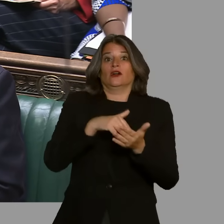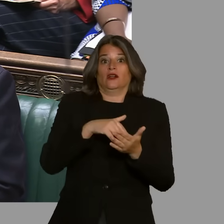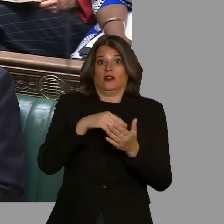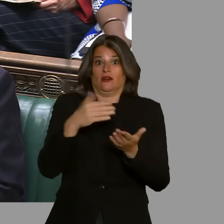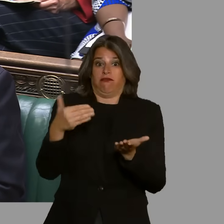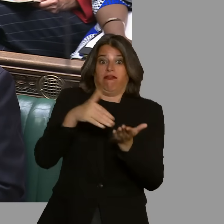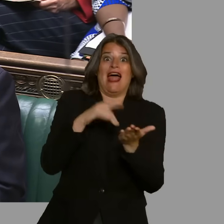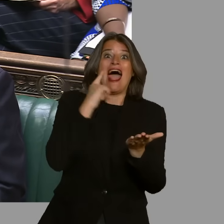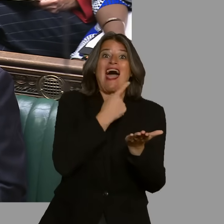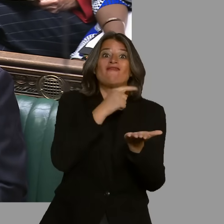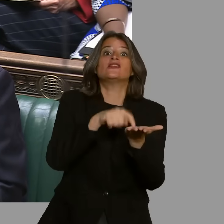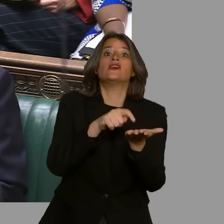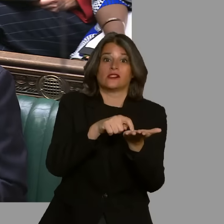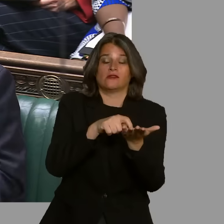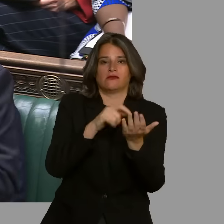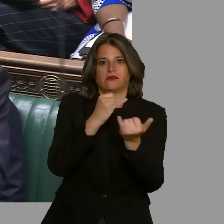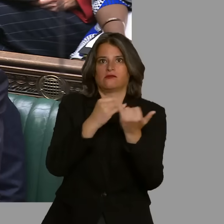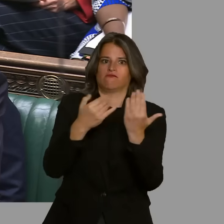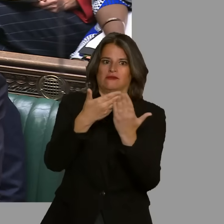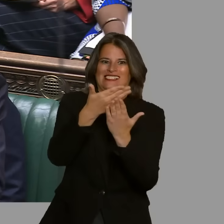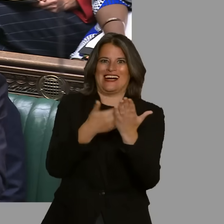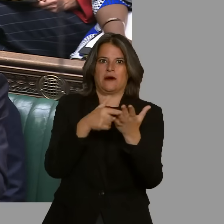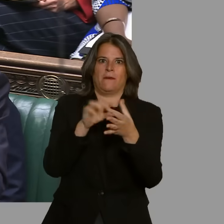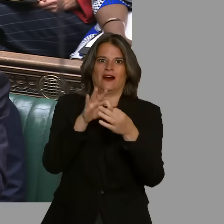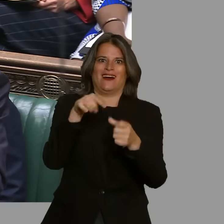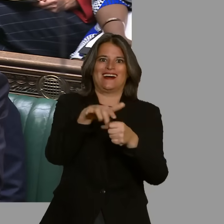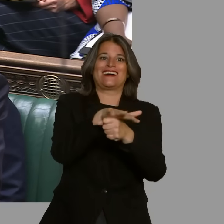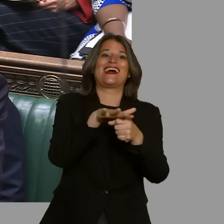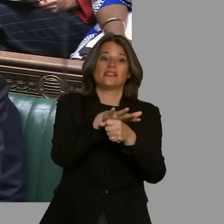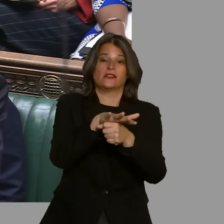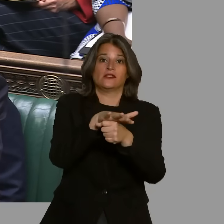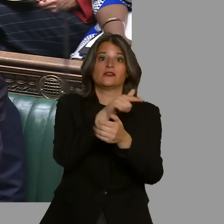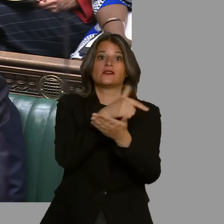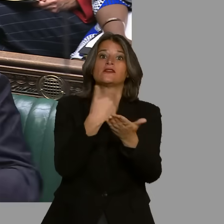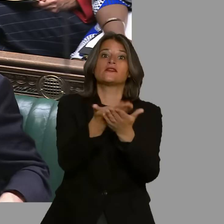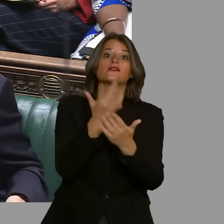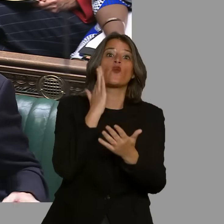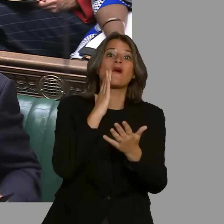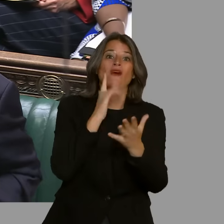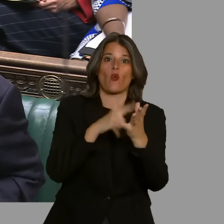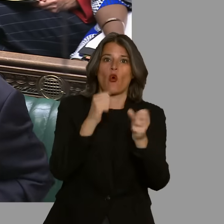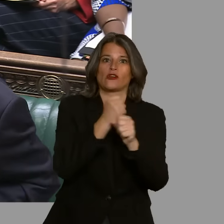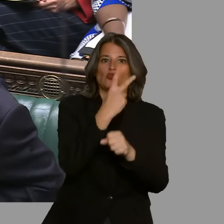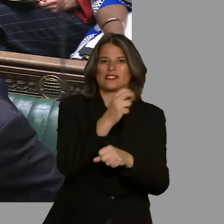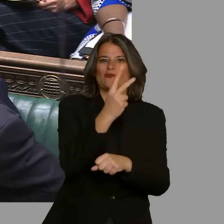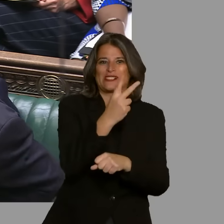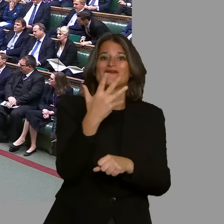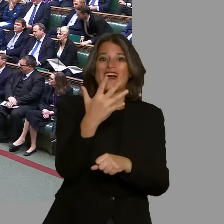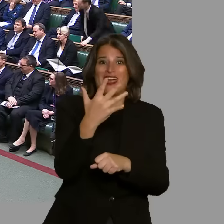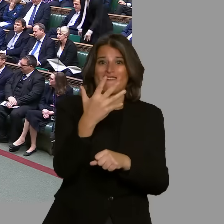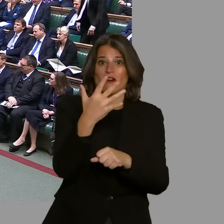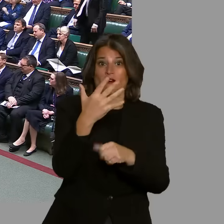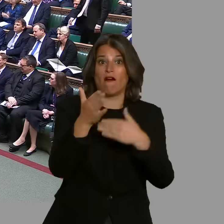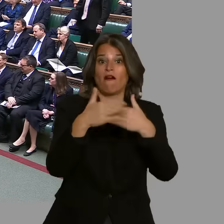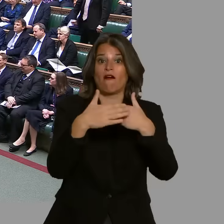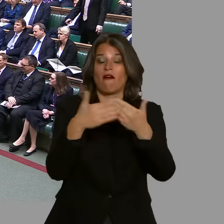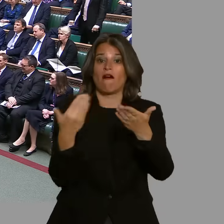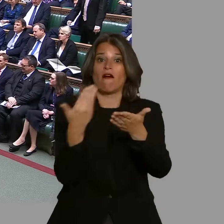other, after any discussion in September. This is a red herring, a completely scurrilous allegation made by the Leader of the Opposition.